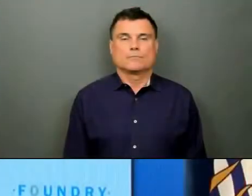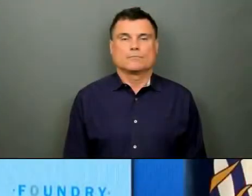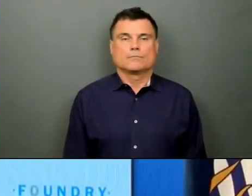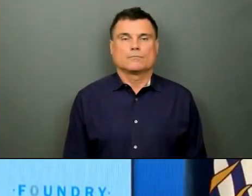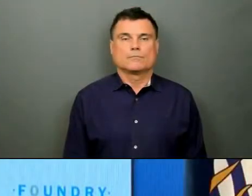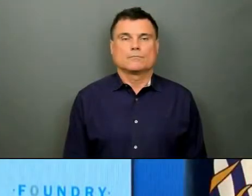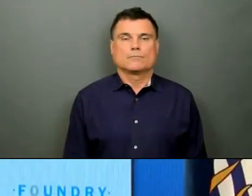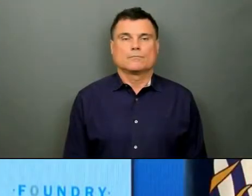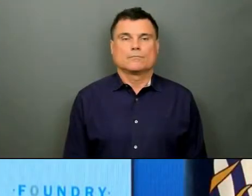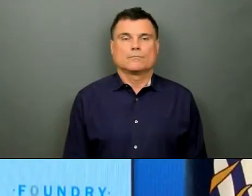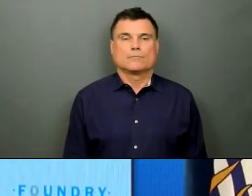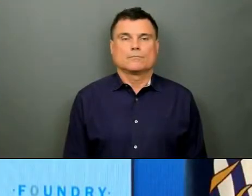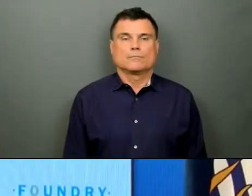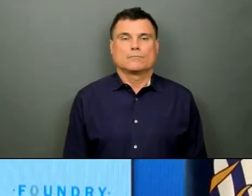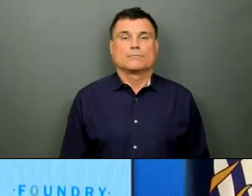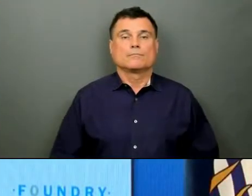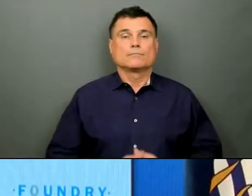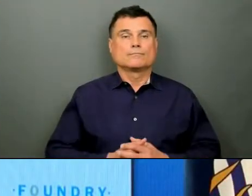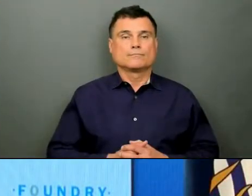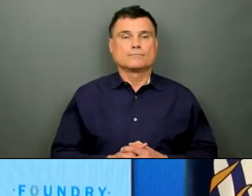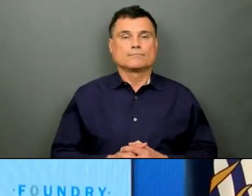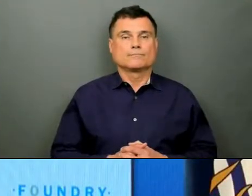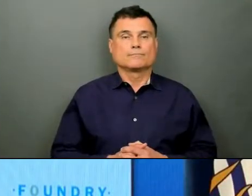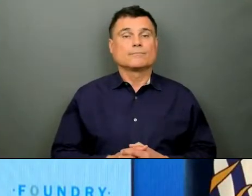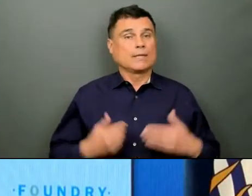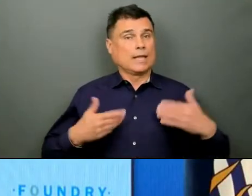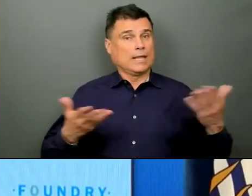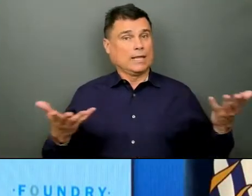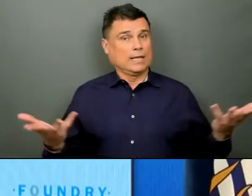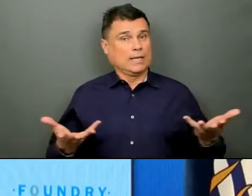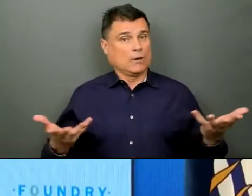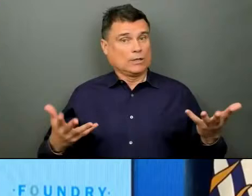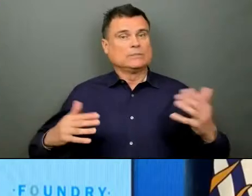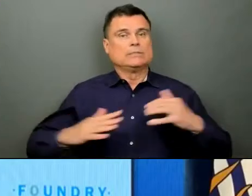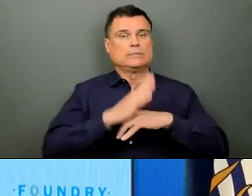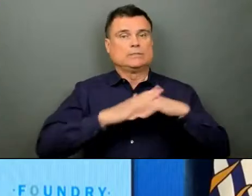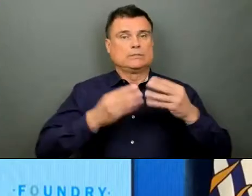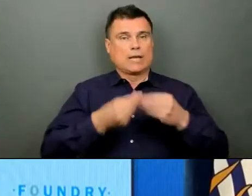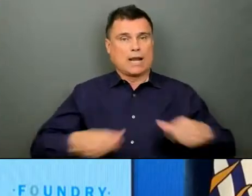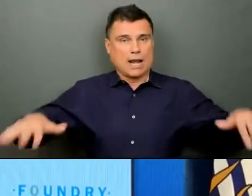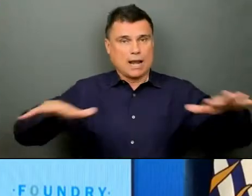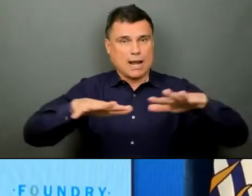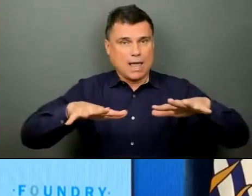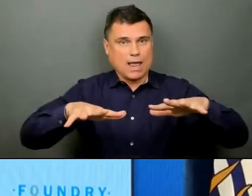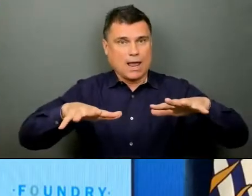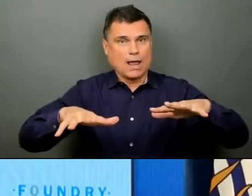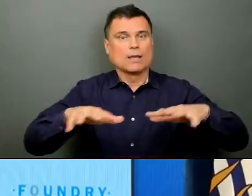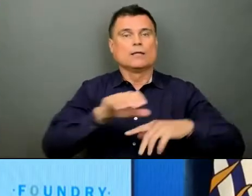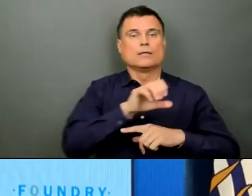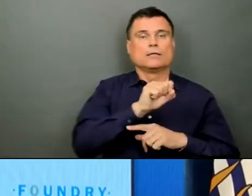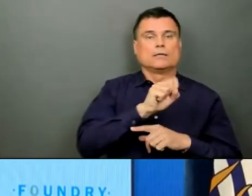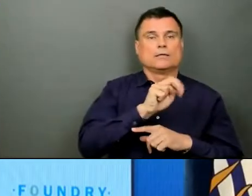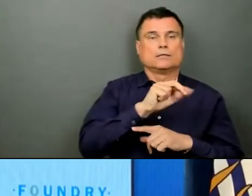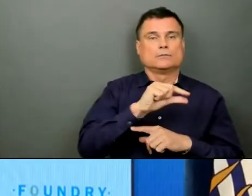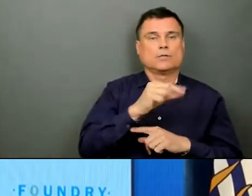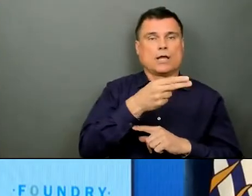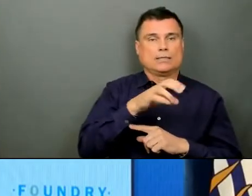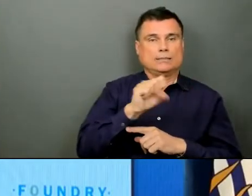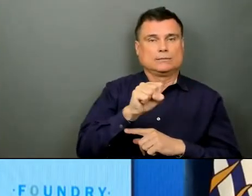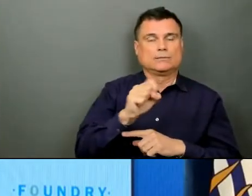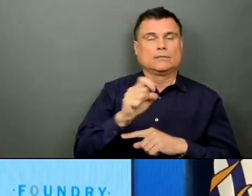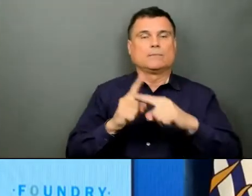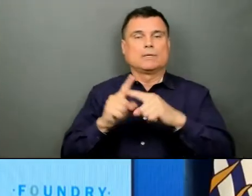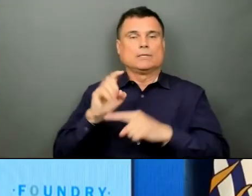I am joining you from the territory of the Lekwungen-speaking people, the territory of the First Nation of the Esquimalt and Songhees